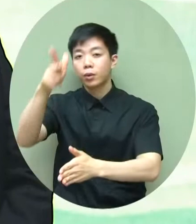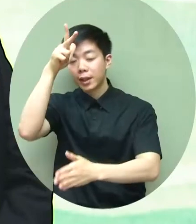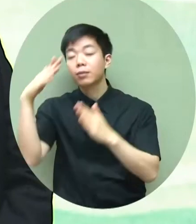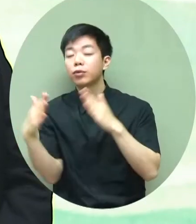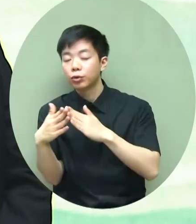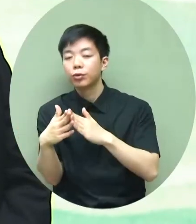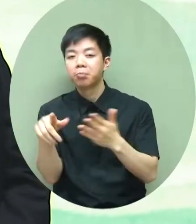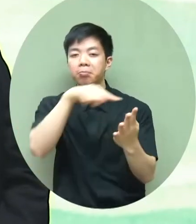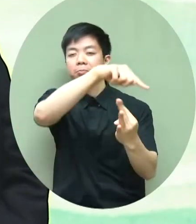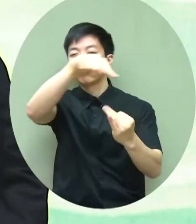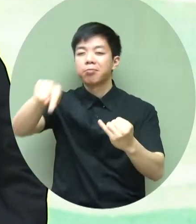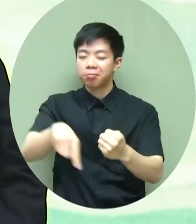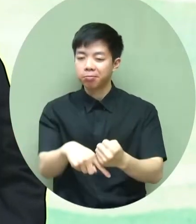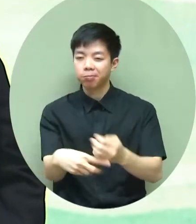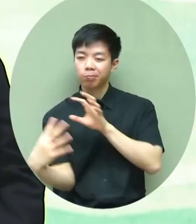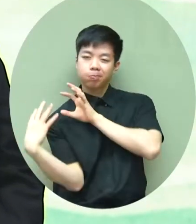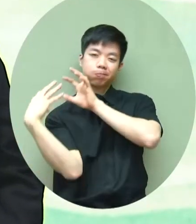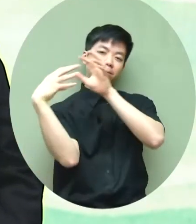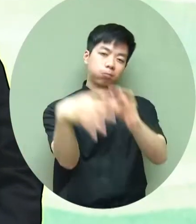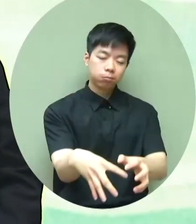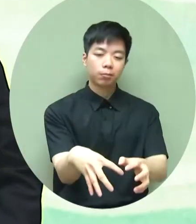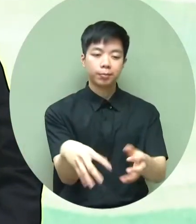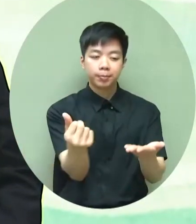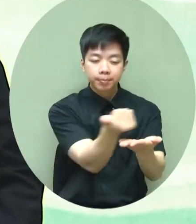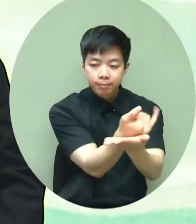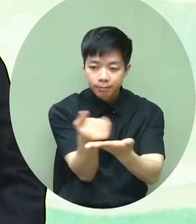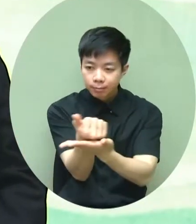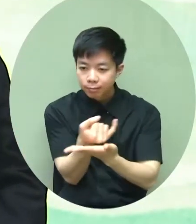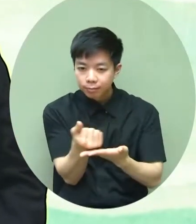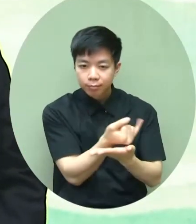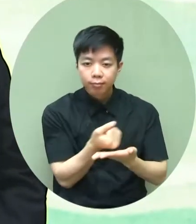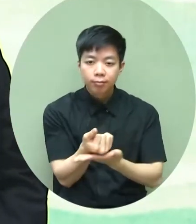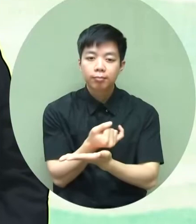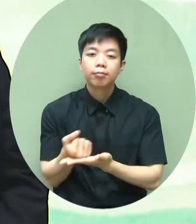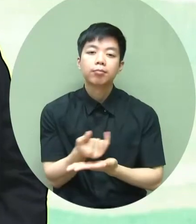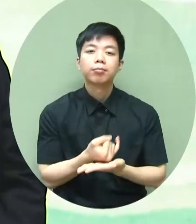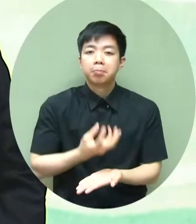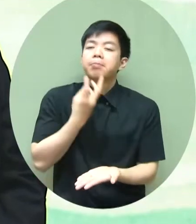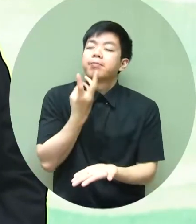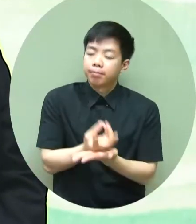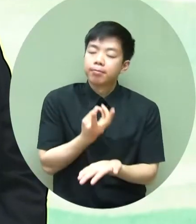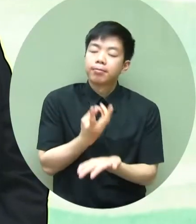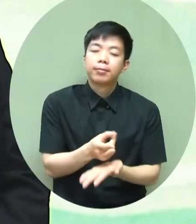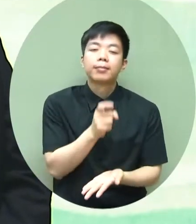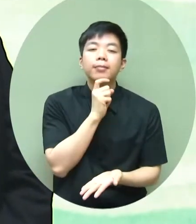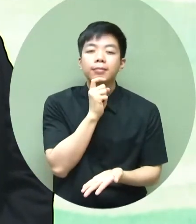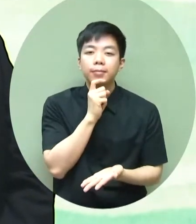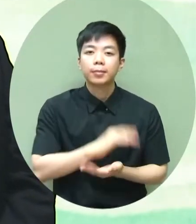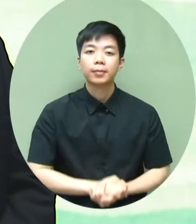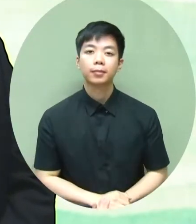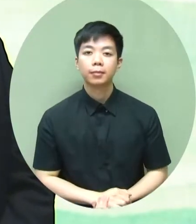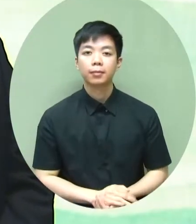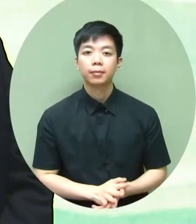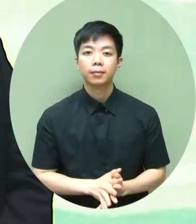scrutiny, examination, before they were allowed to start operate. And I'm sure that Hong Kong's